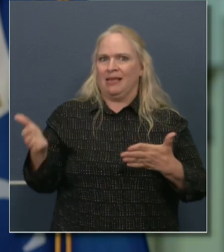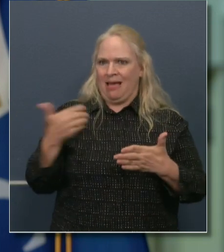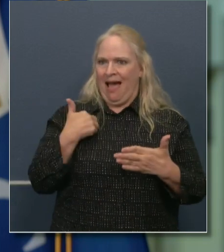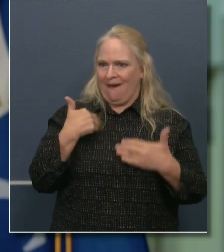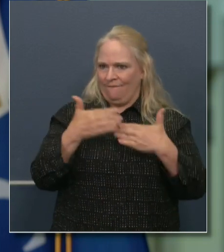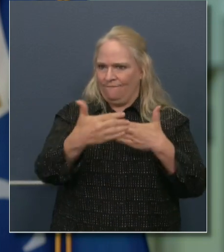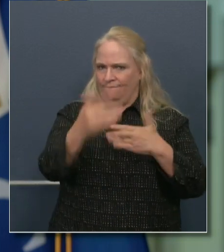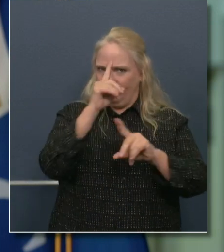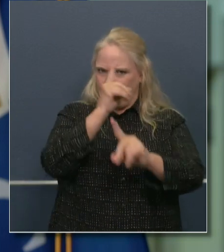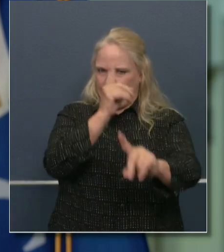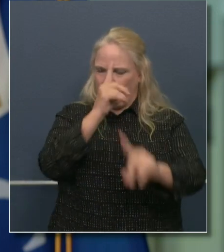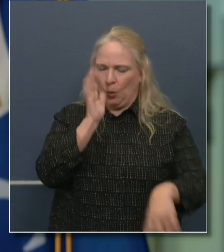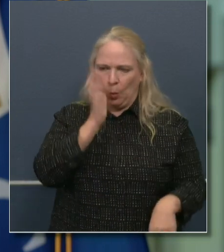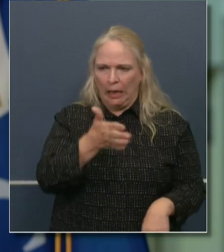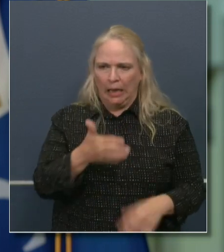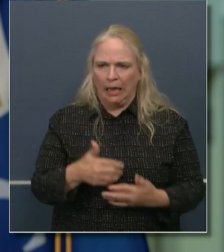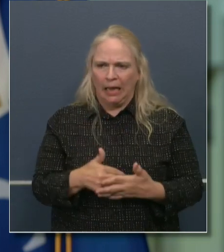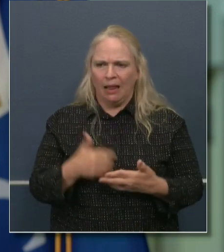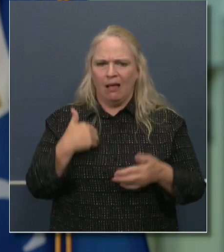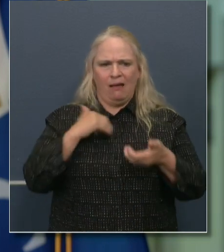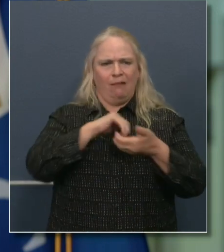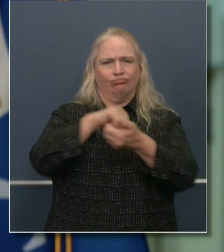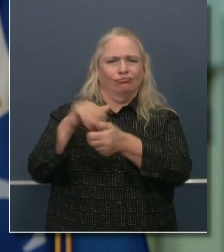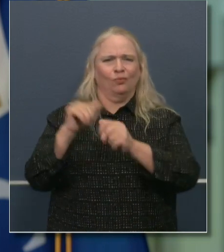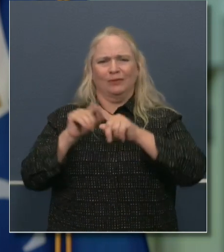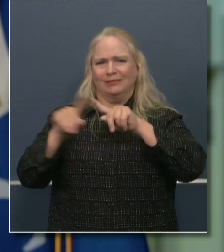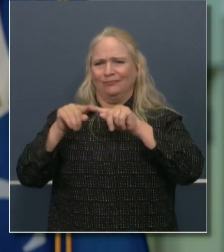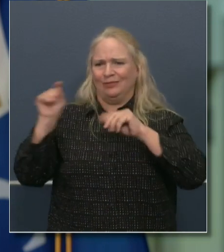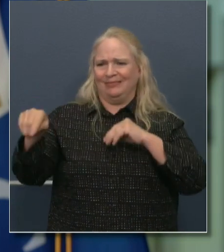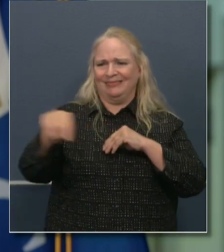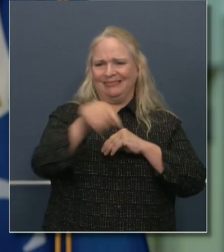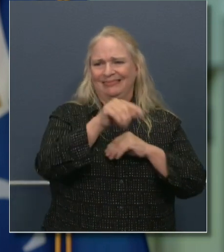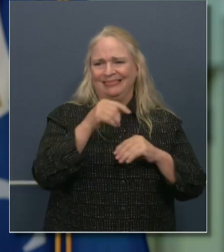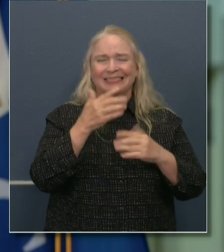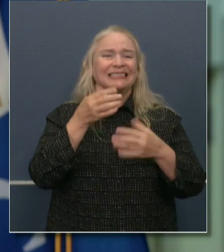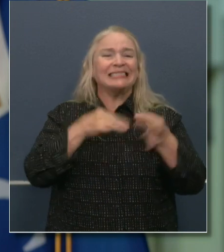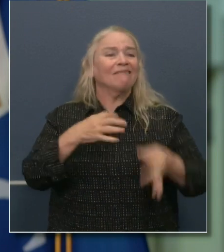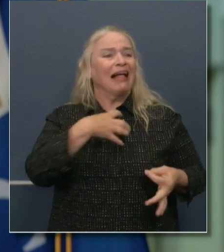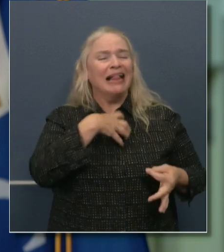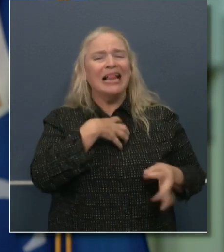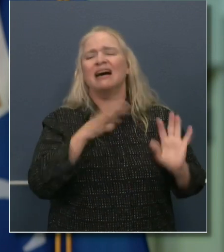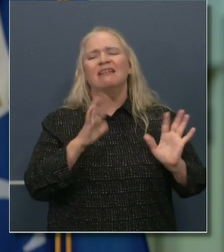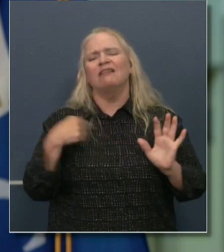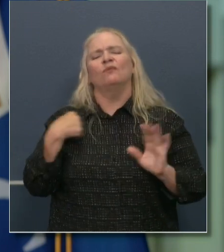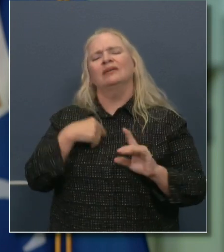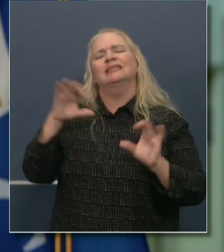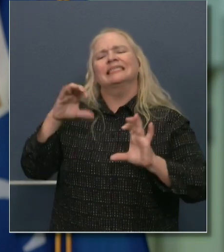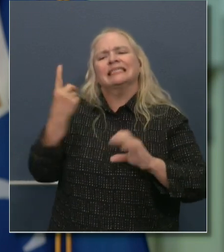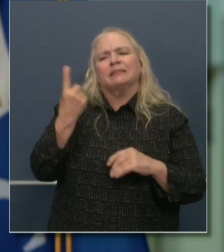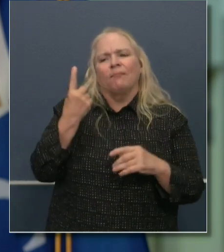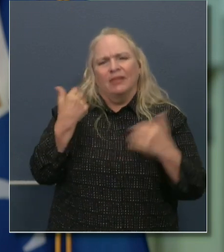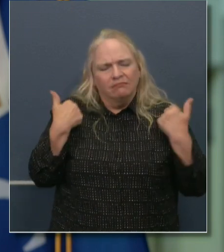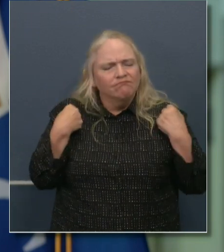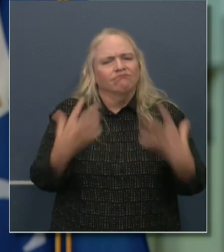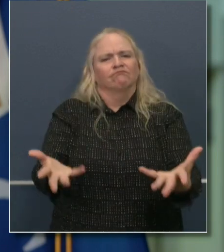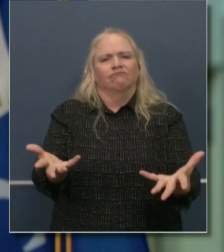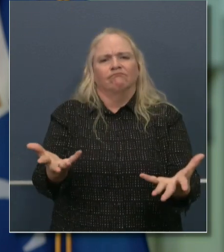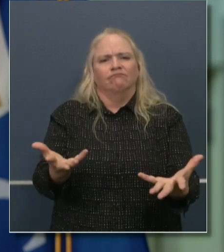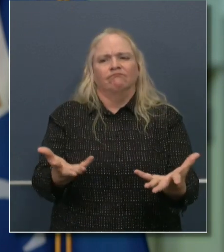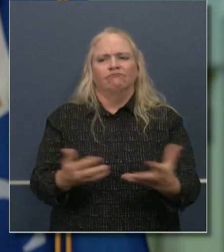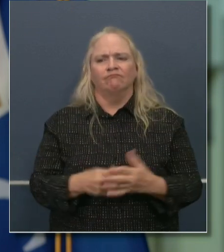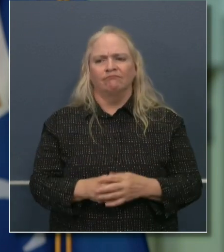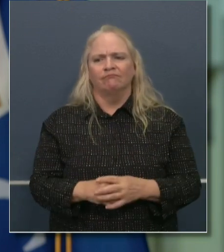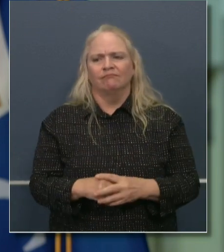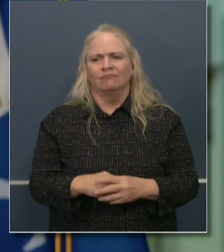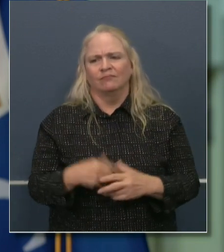we've formed. Rather than complaining about it like we did the last time, we're doing something about it. We'll do this again as it